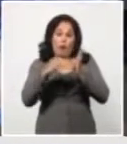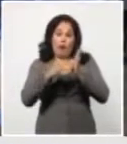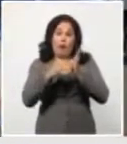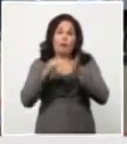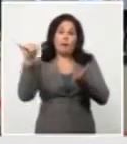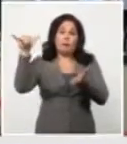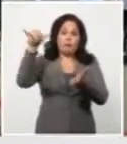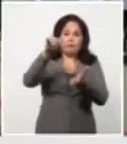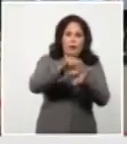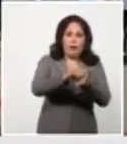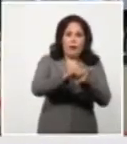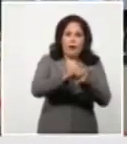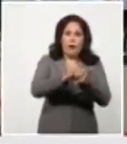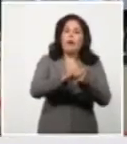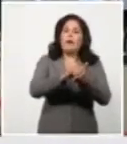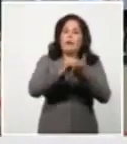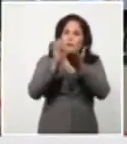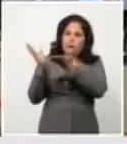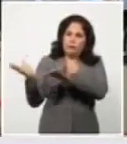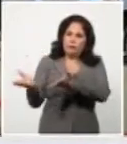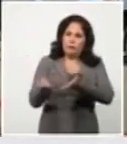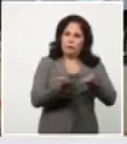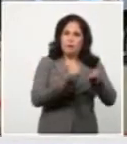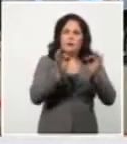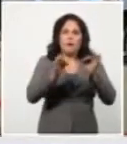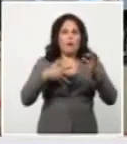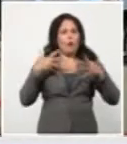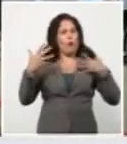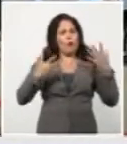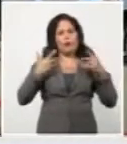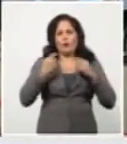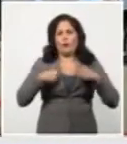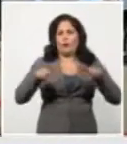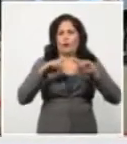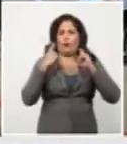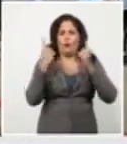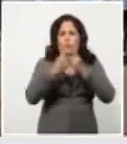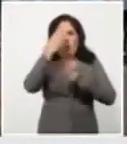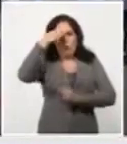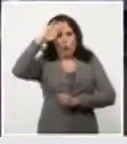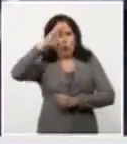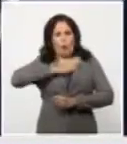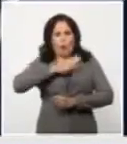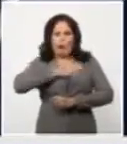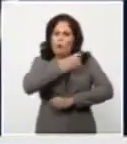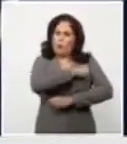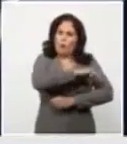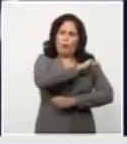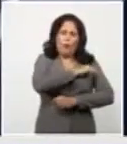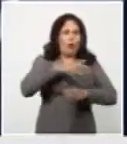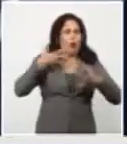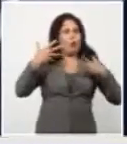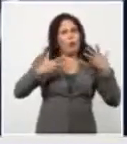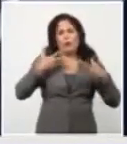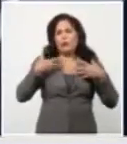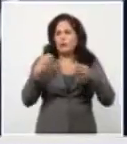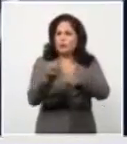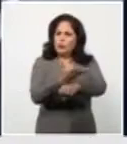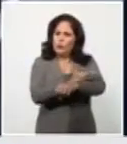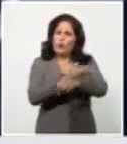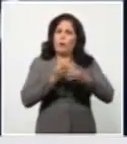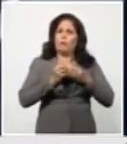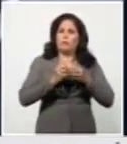and experience. There you have some images, and their flight's arrival is expected in the afternoon, and they will